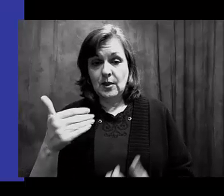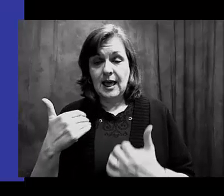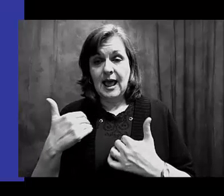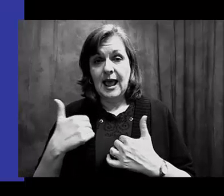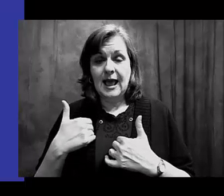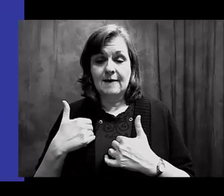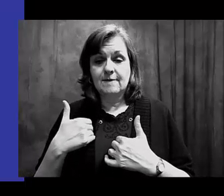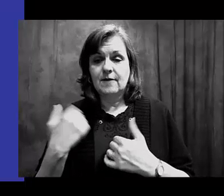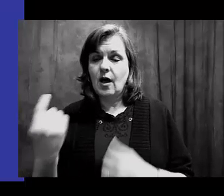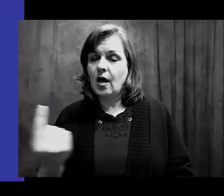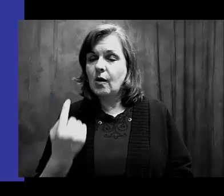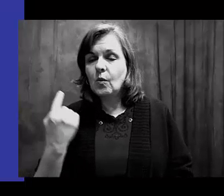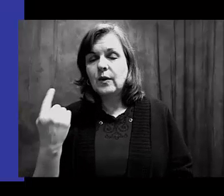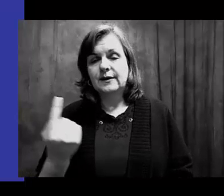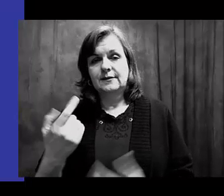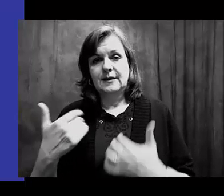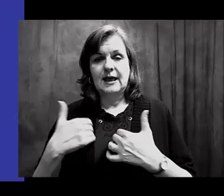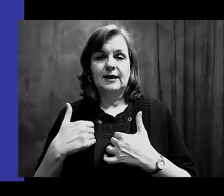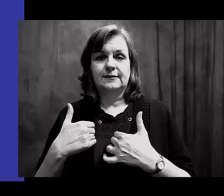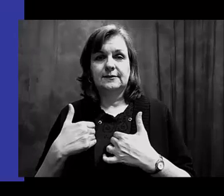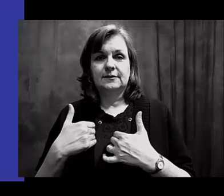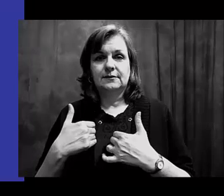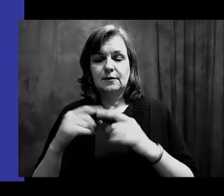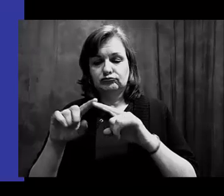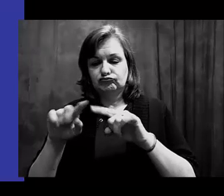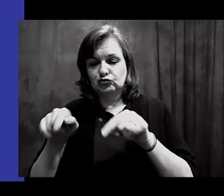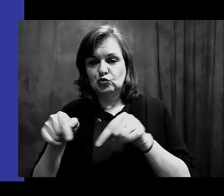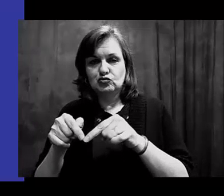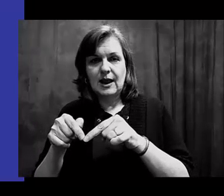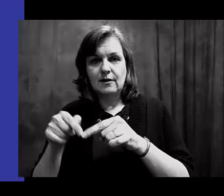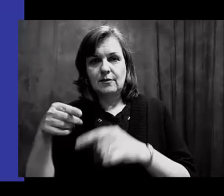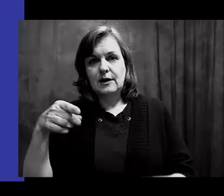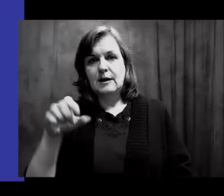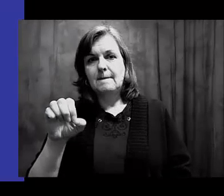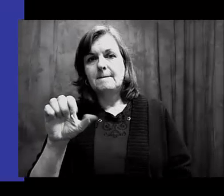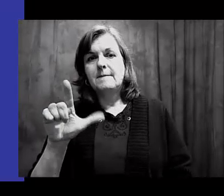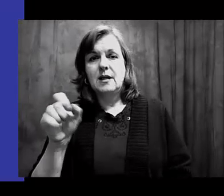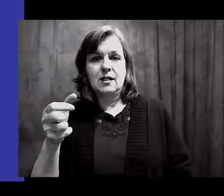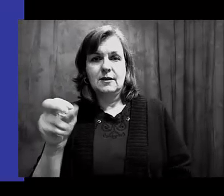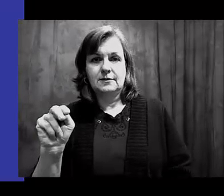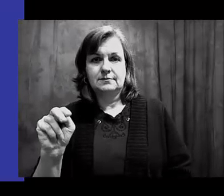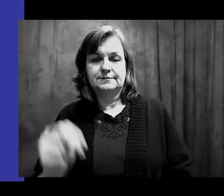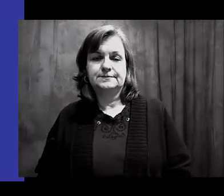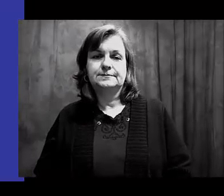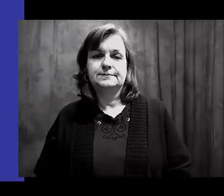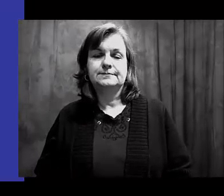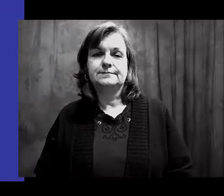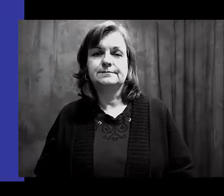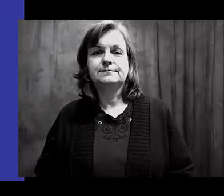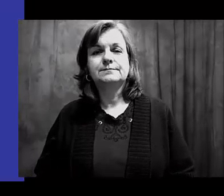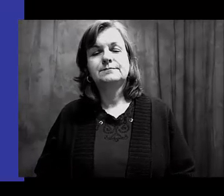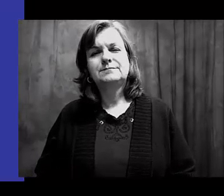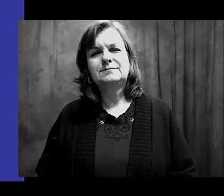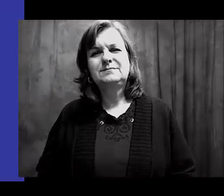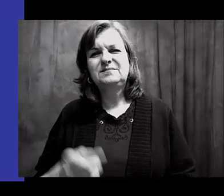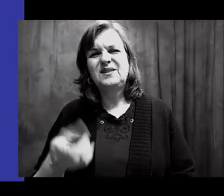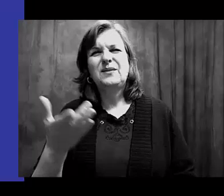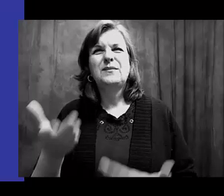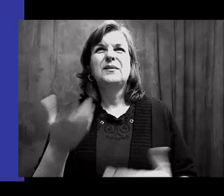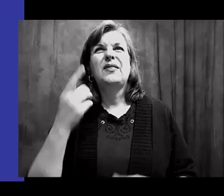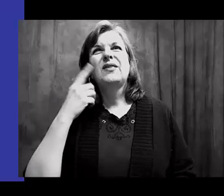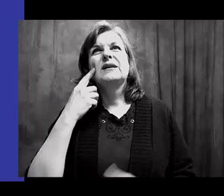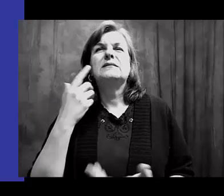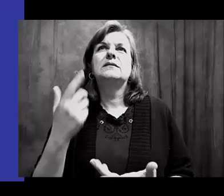that always has round pollen? Now, you might say, okay, well,